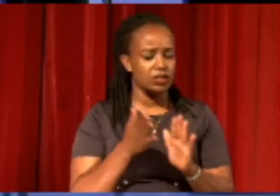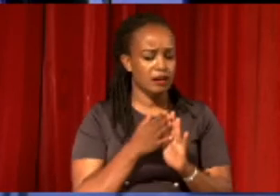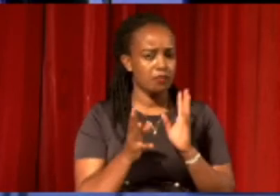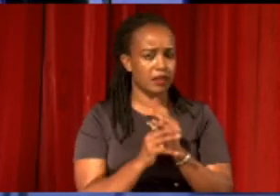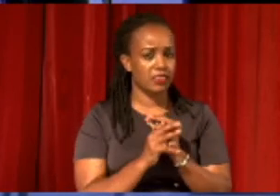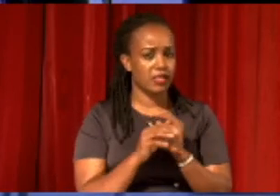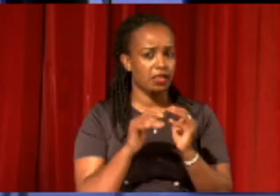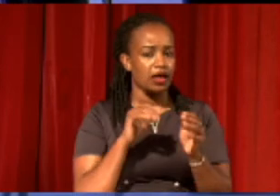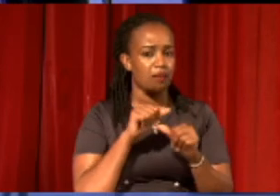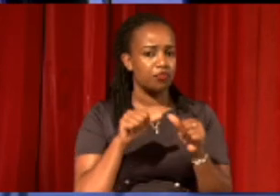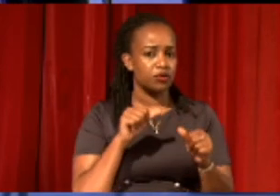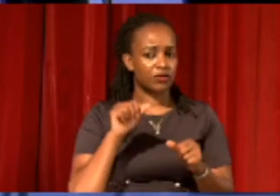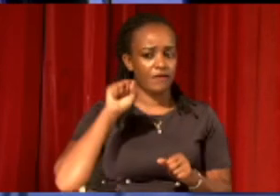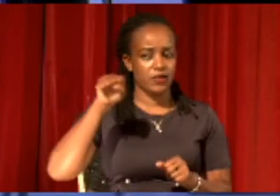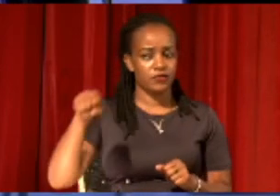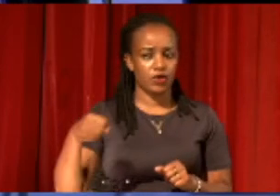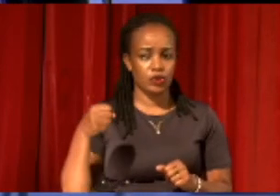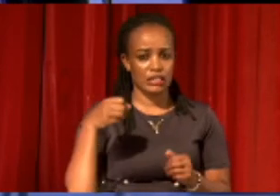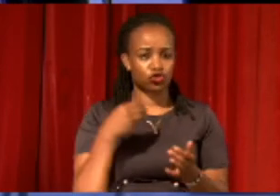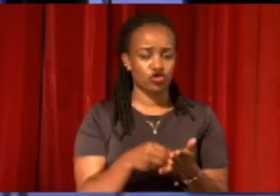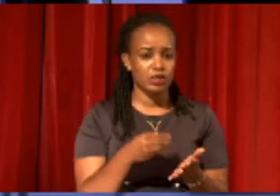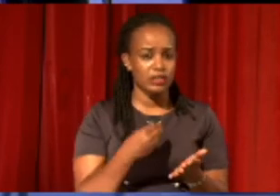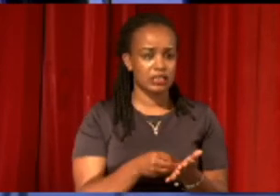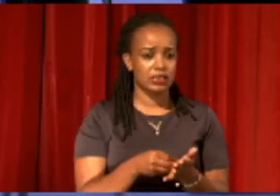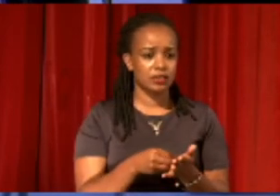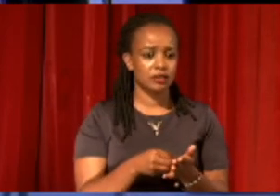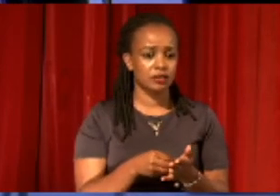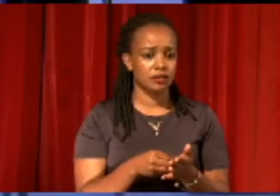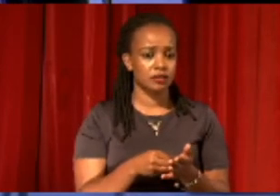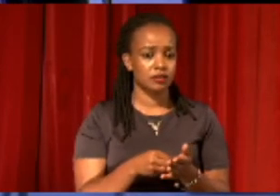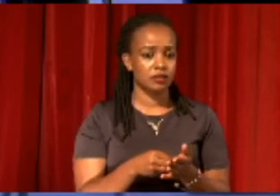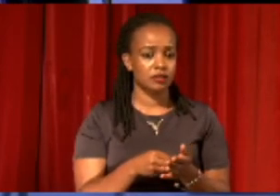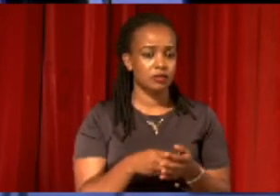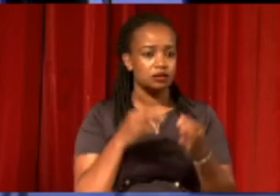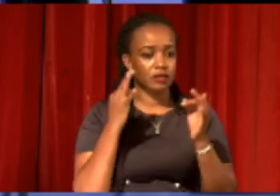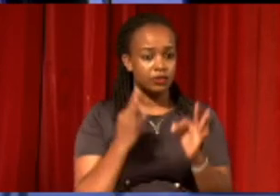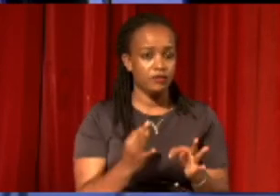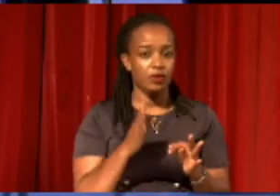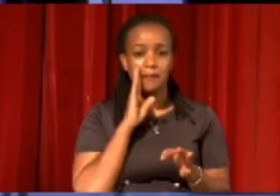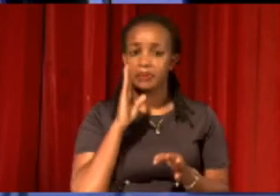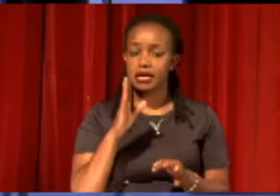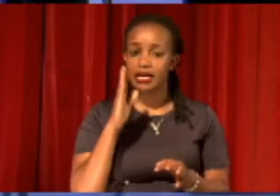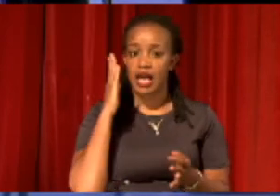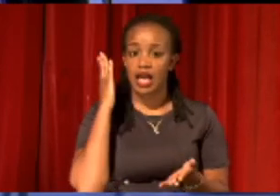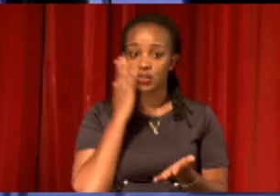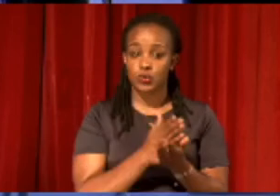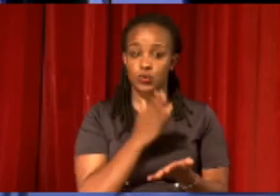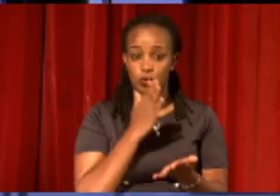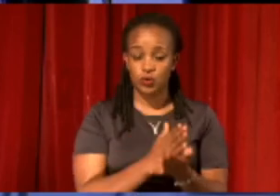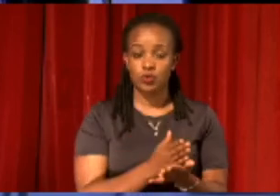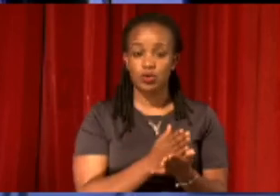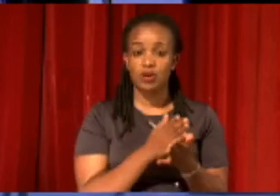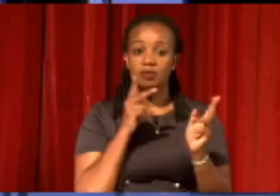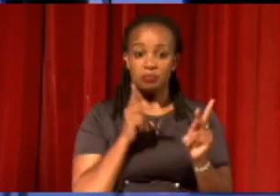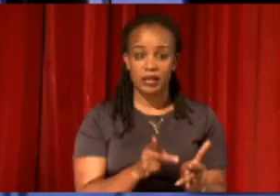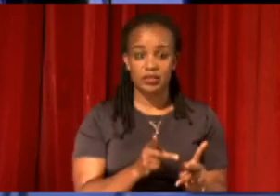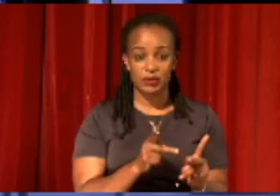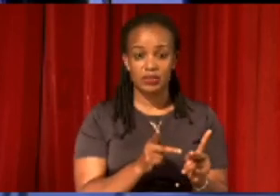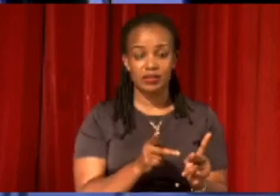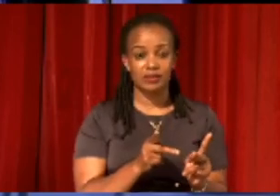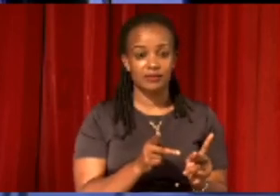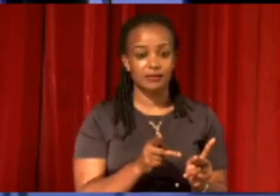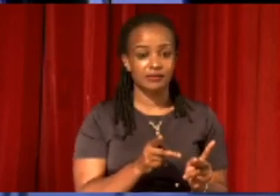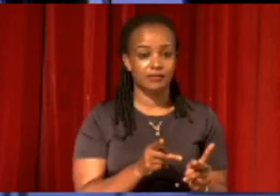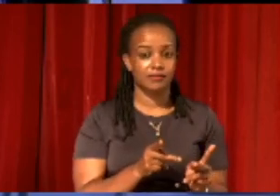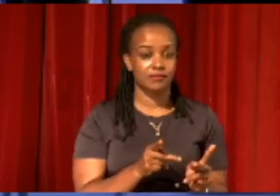like 5,000 bob, you know, if you're being a true Democrat, you know, a daktari. Mm-hmm.